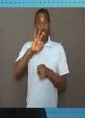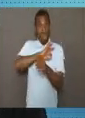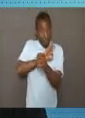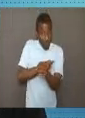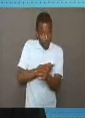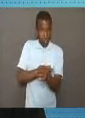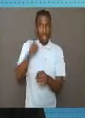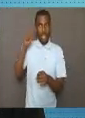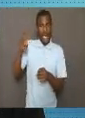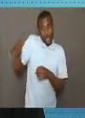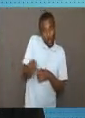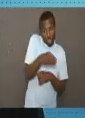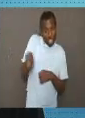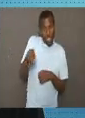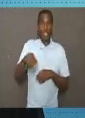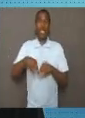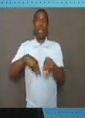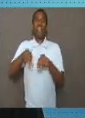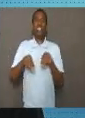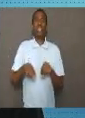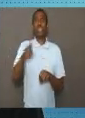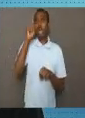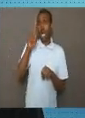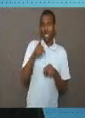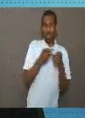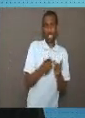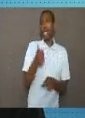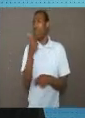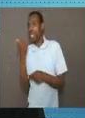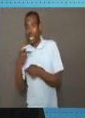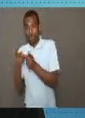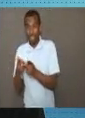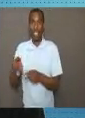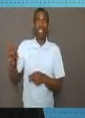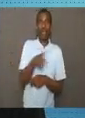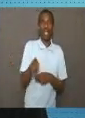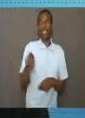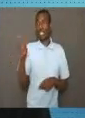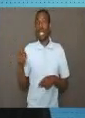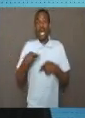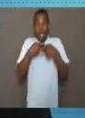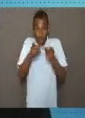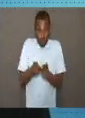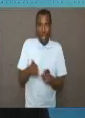oscillator to a specific displacement, x.